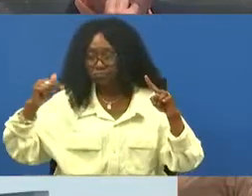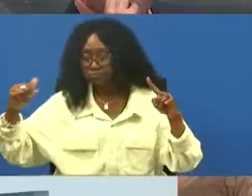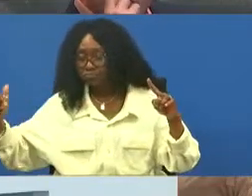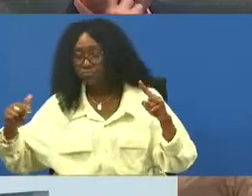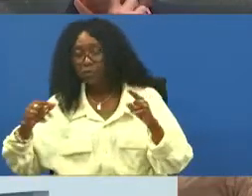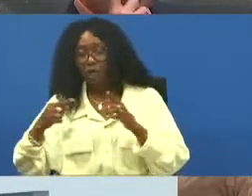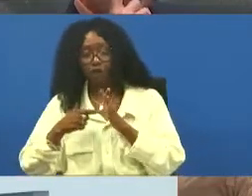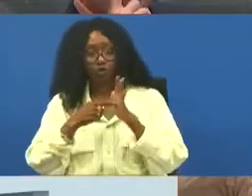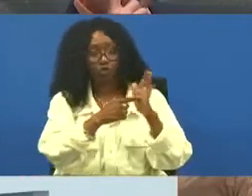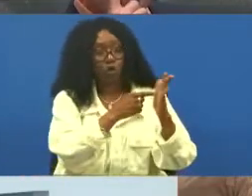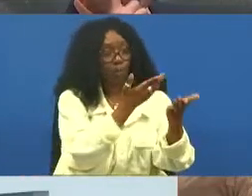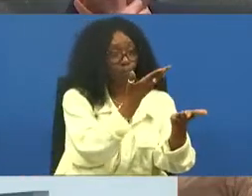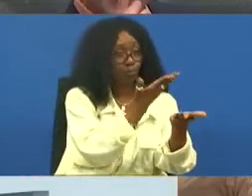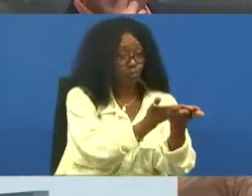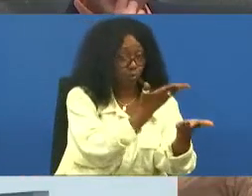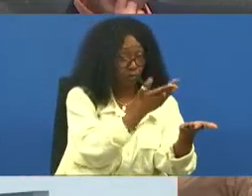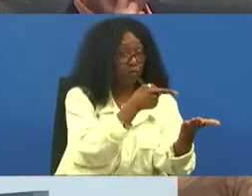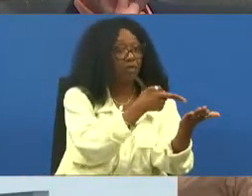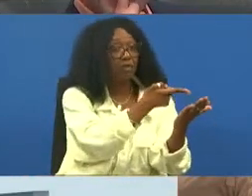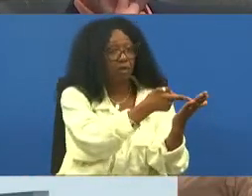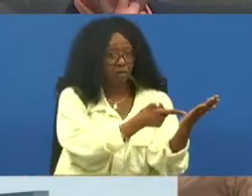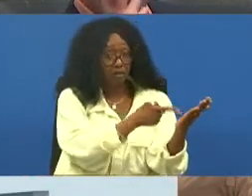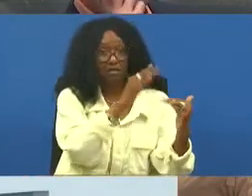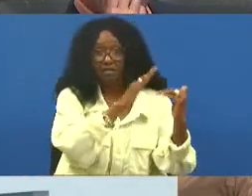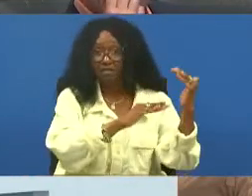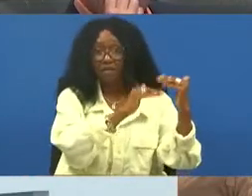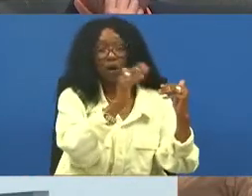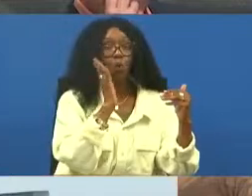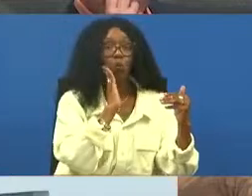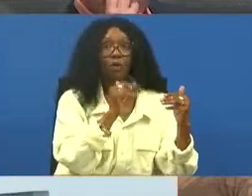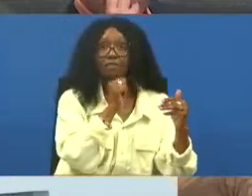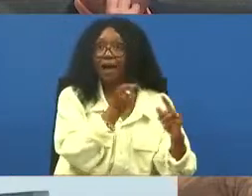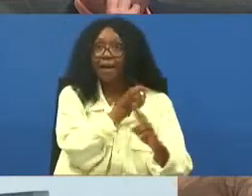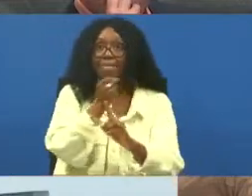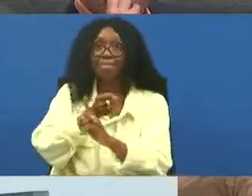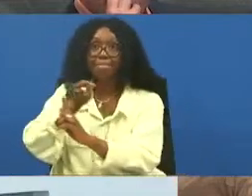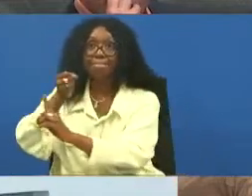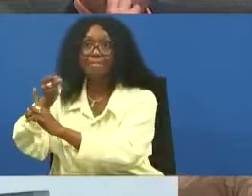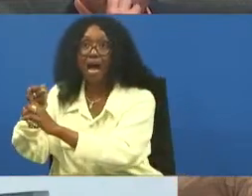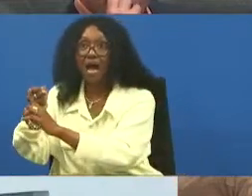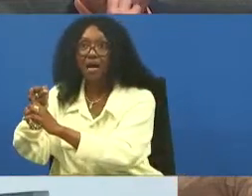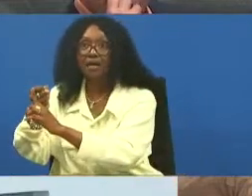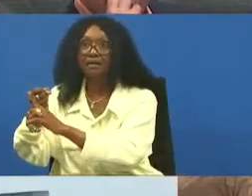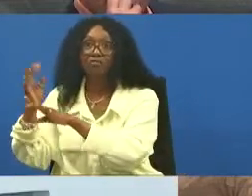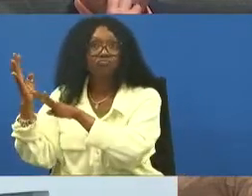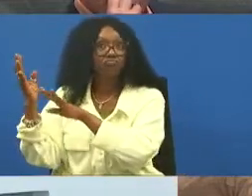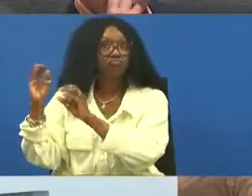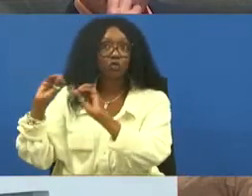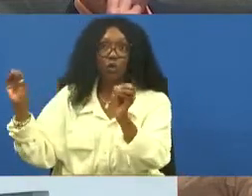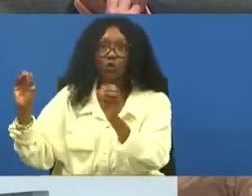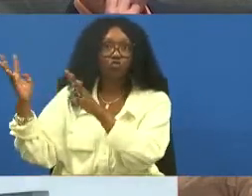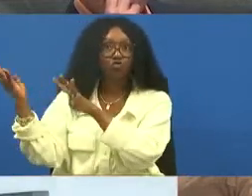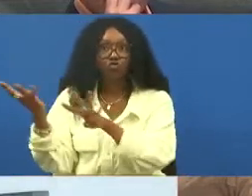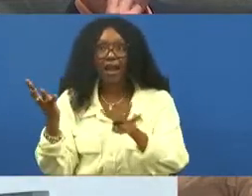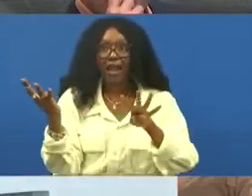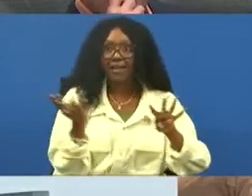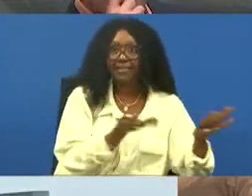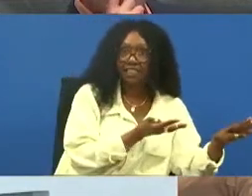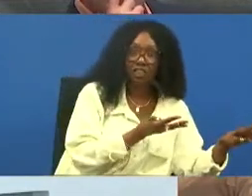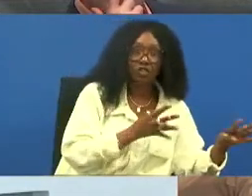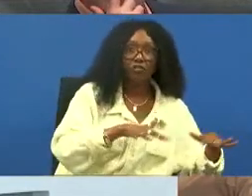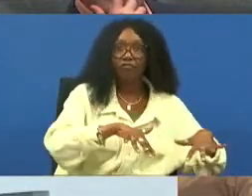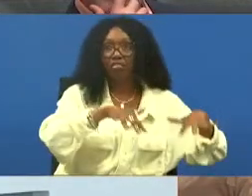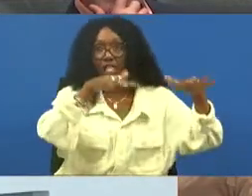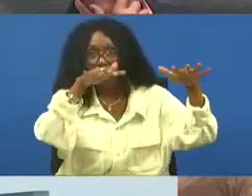parish and to the parish engineers that this development will not have any adverse effects on either the drainage or the traffic. If there are